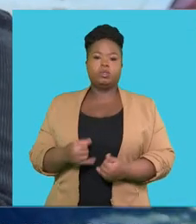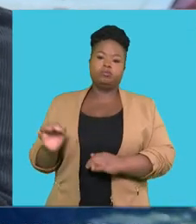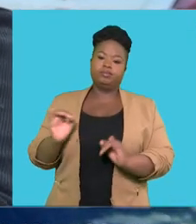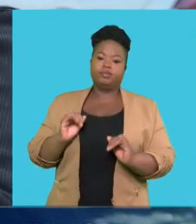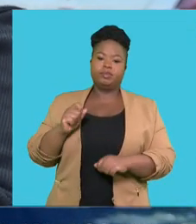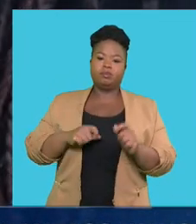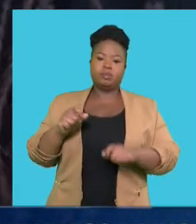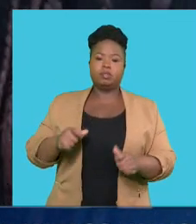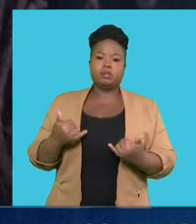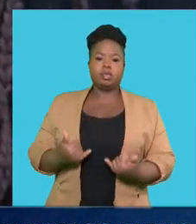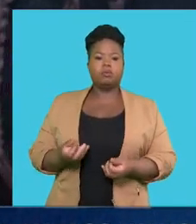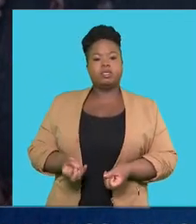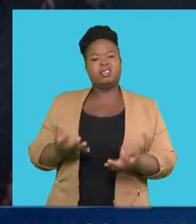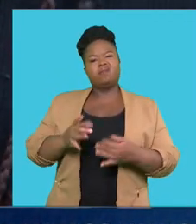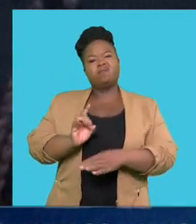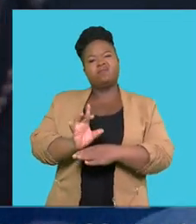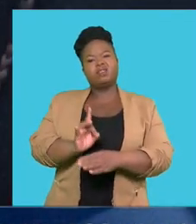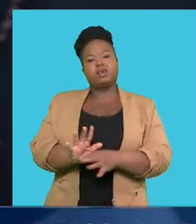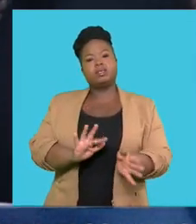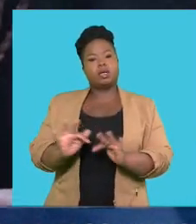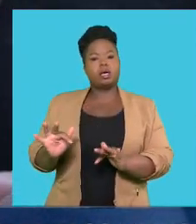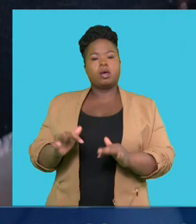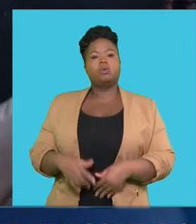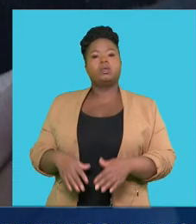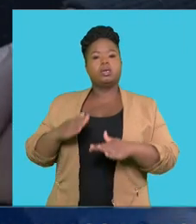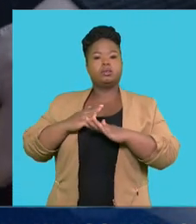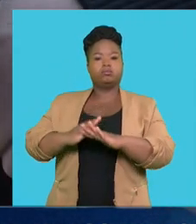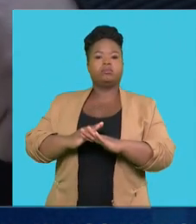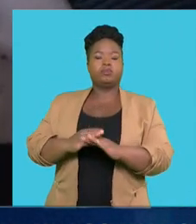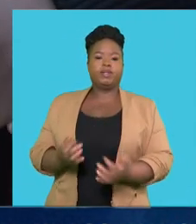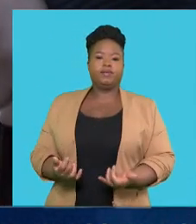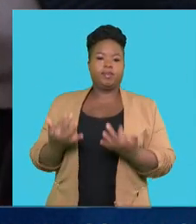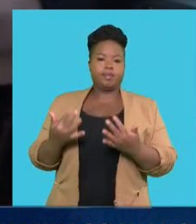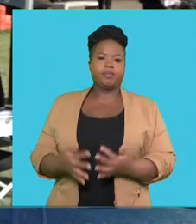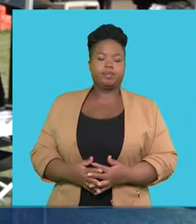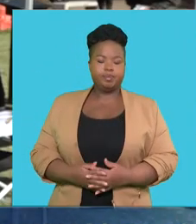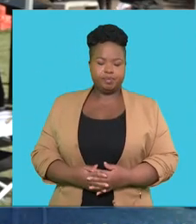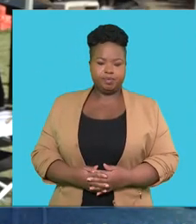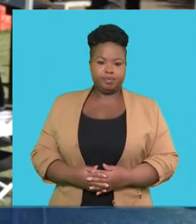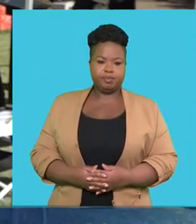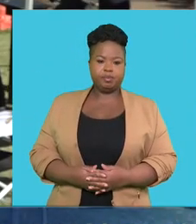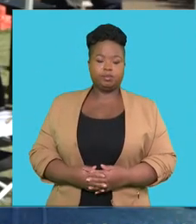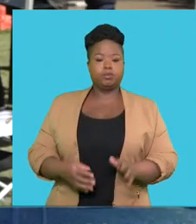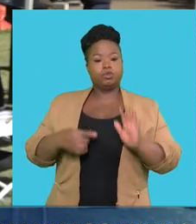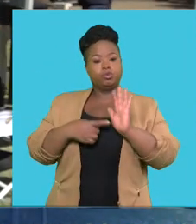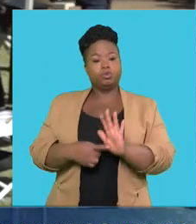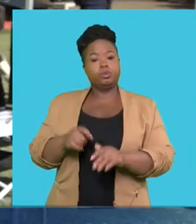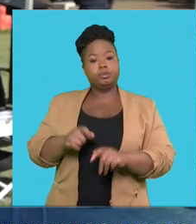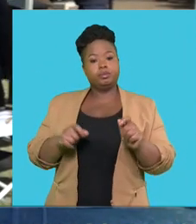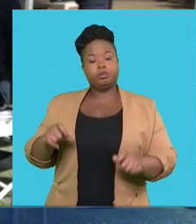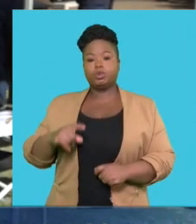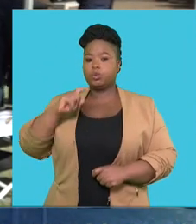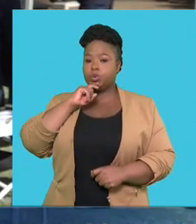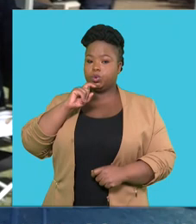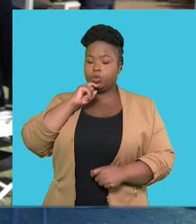nasekunikeni abahlali iingcebiso zokuthintela le mililo. One way of showing people how can they use